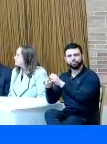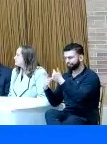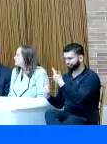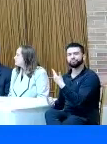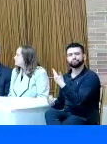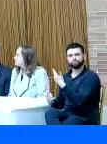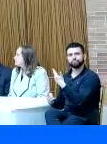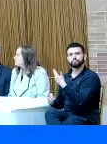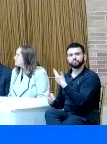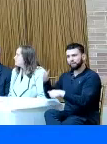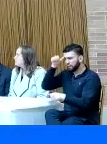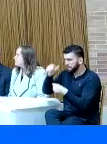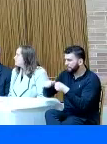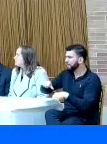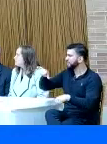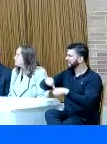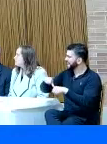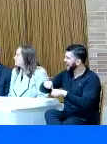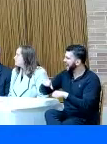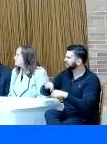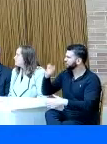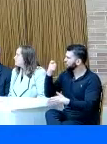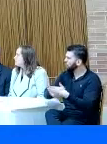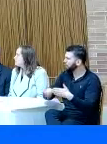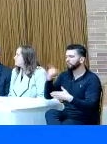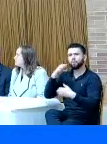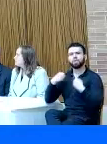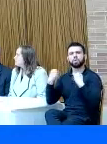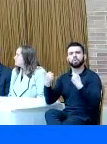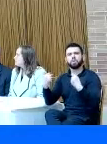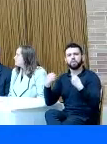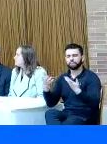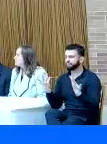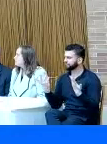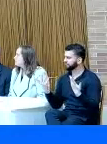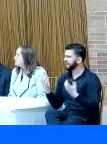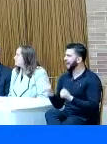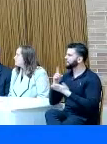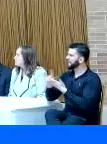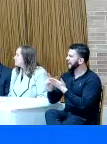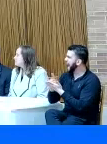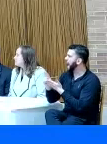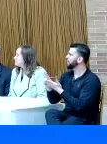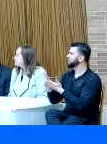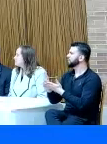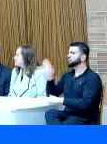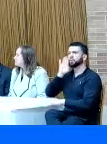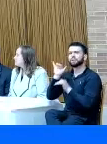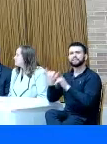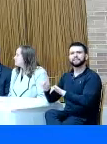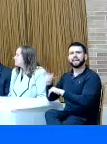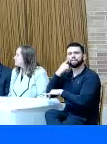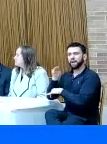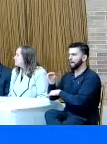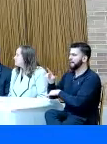much gas it took you to drive around okay remember how many hours that you stayed on the MLS looking for